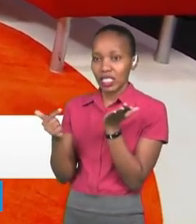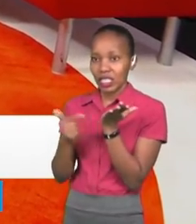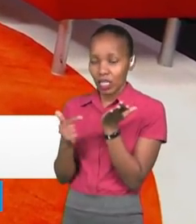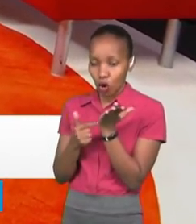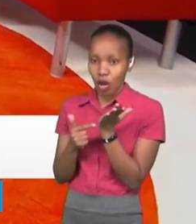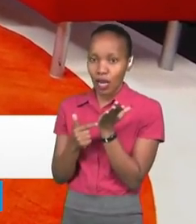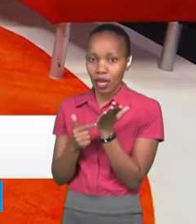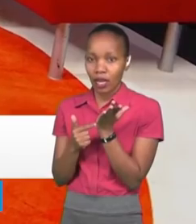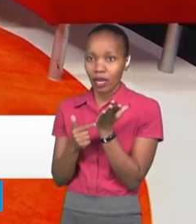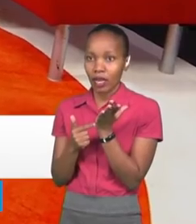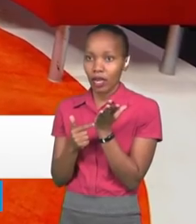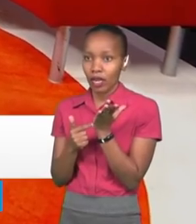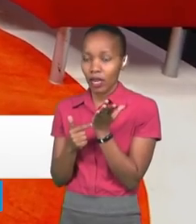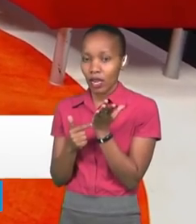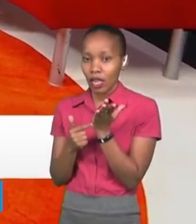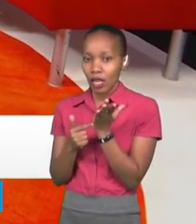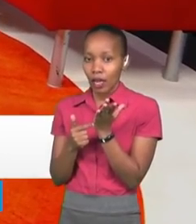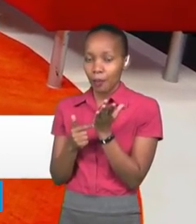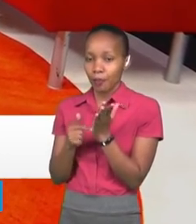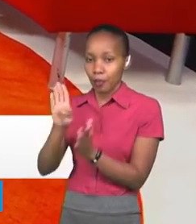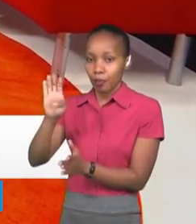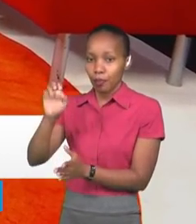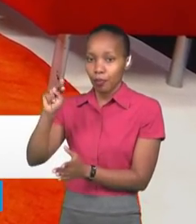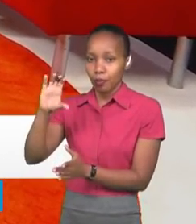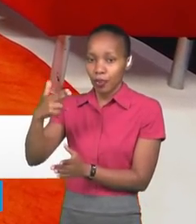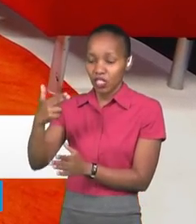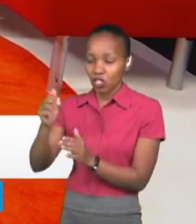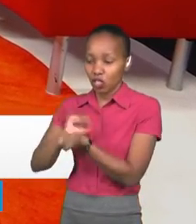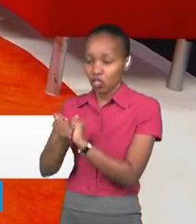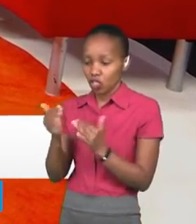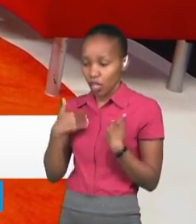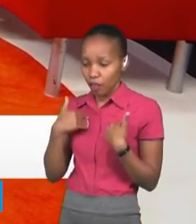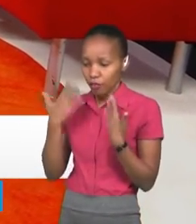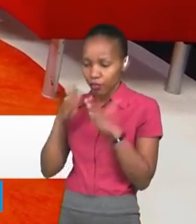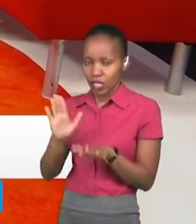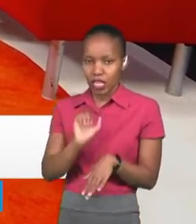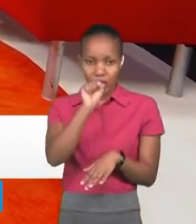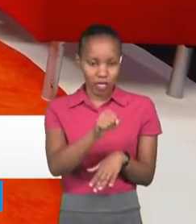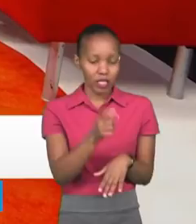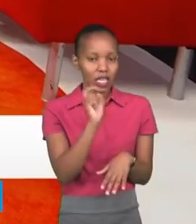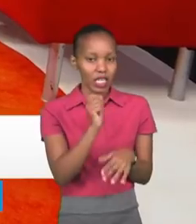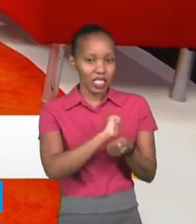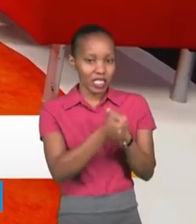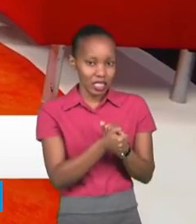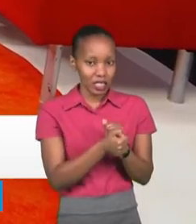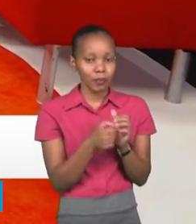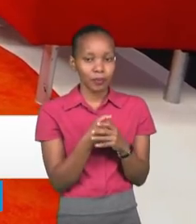changes also. Yeah, in the mid-season. Yes, there were changes. Yeah. We needed experience at that point. We needed